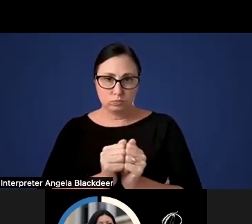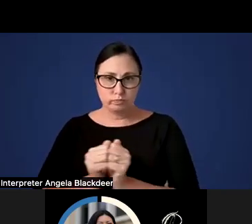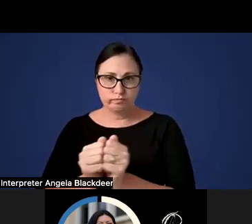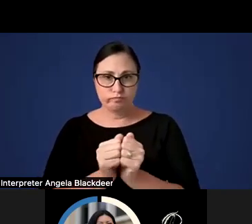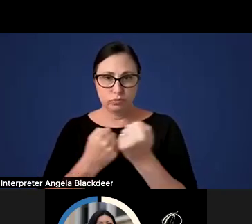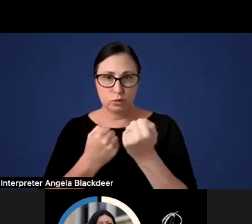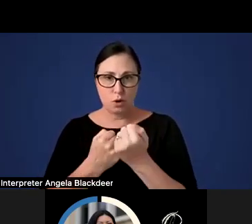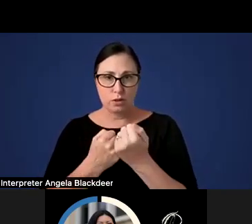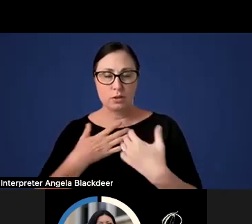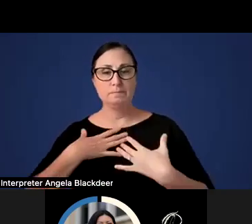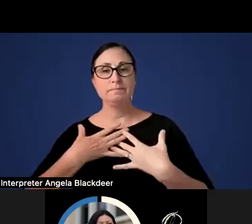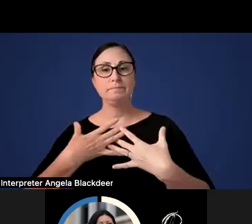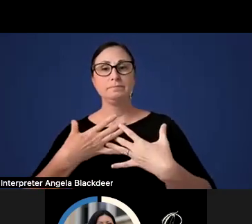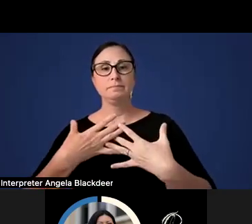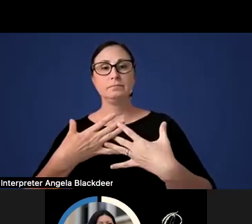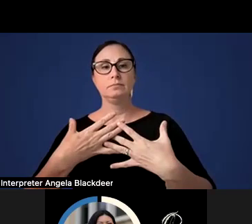let's dive in.